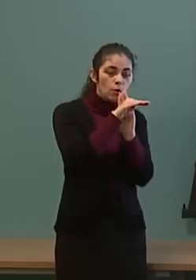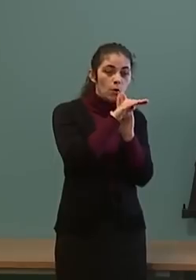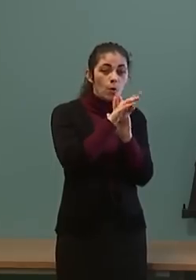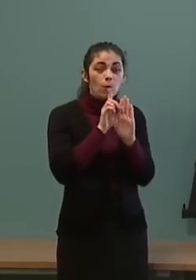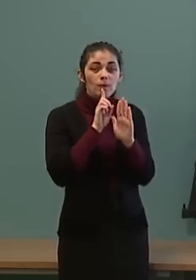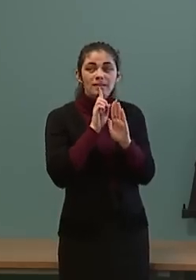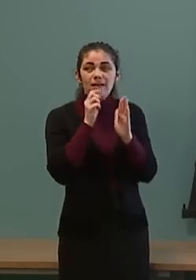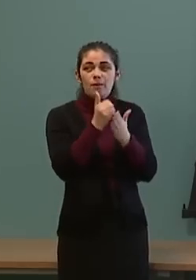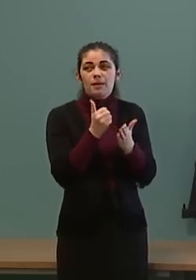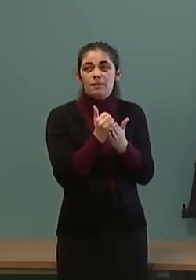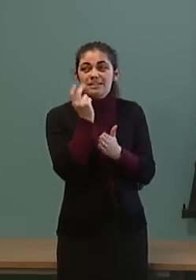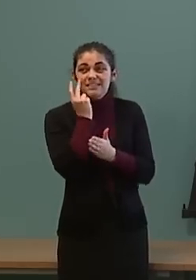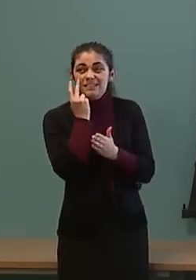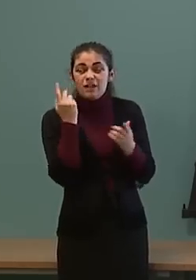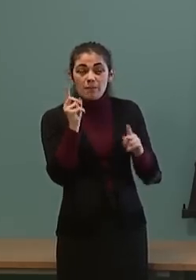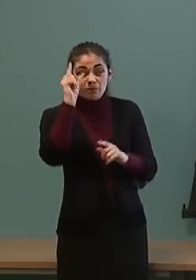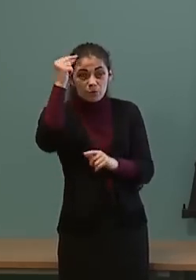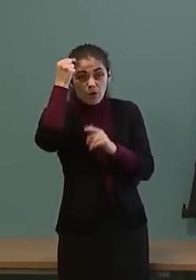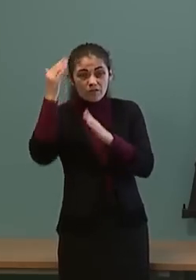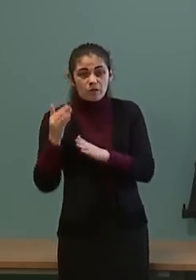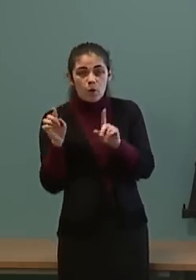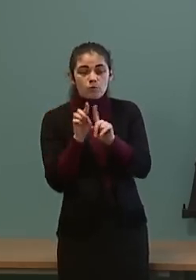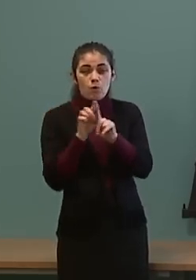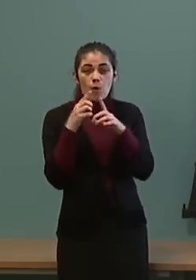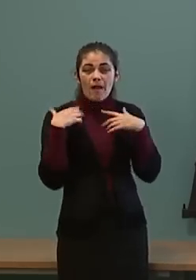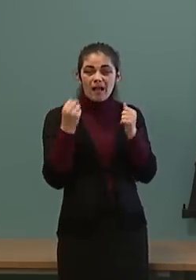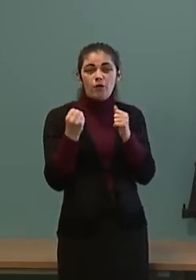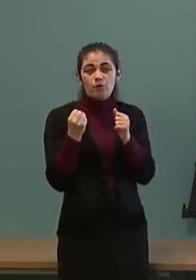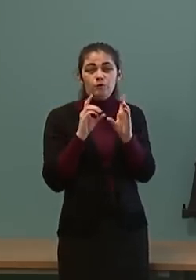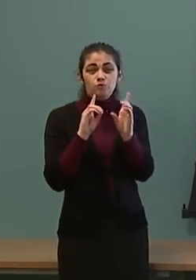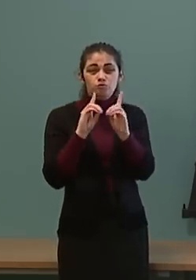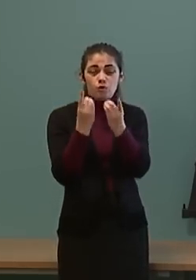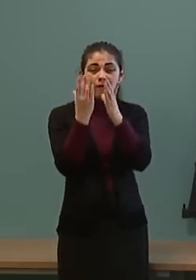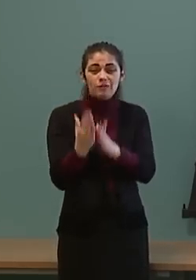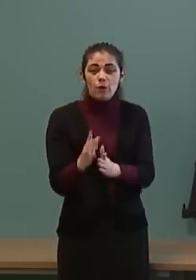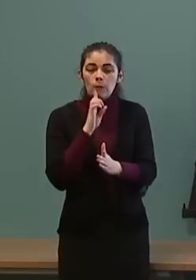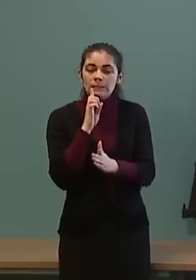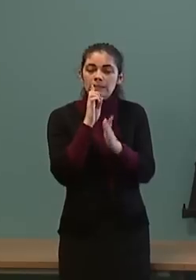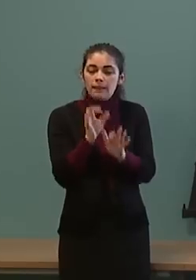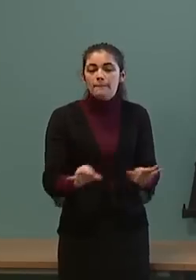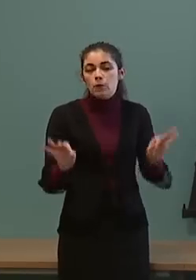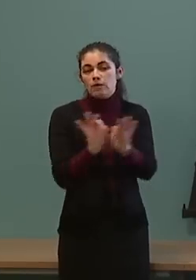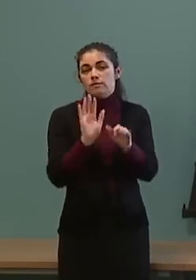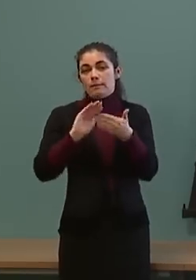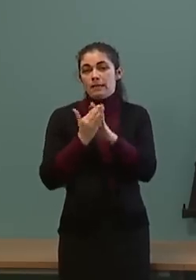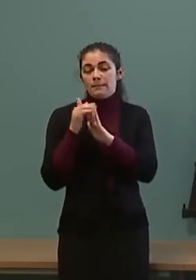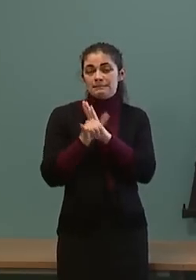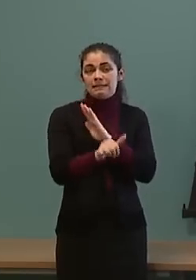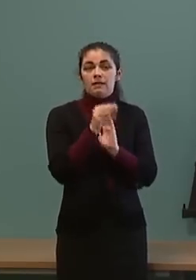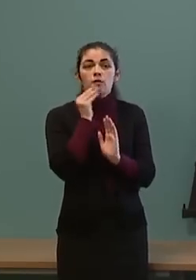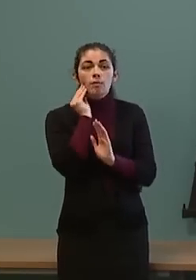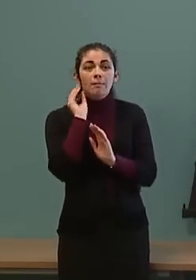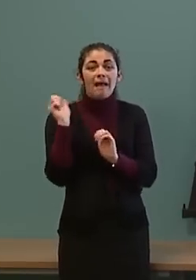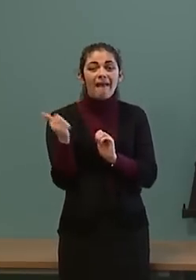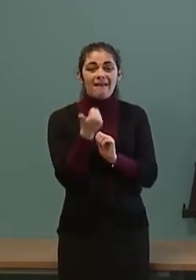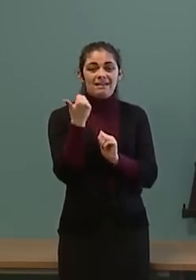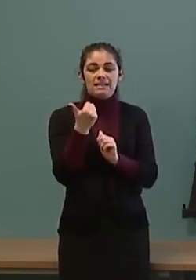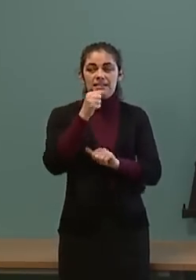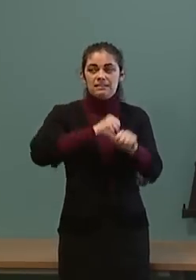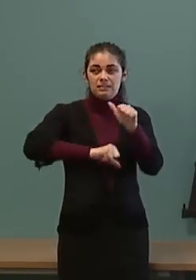conjunction with what you've seen from our governor and our state health director, critically important measures to keep us all home. Any interaction